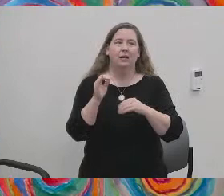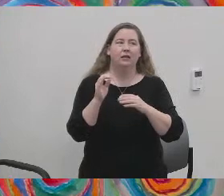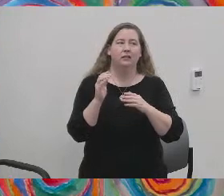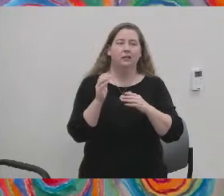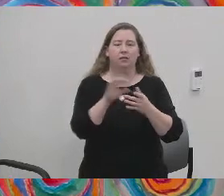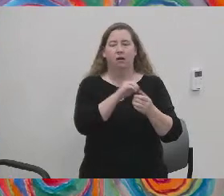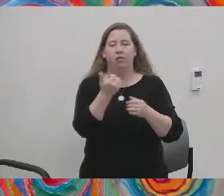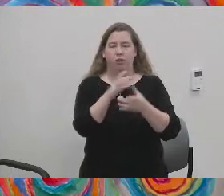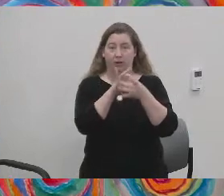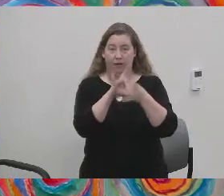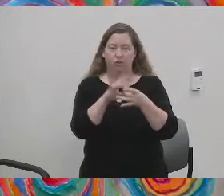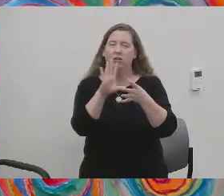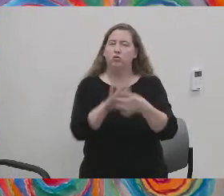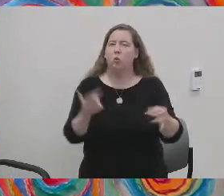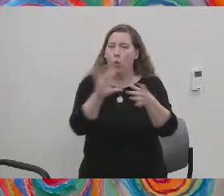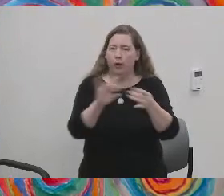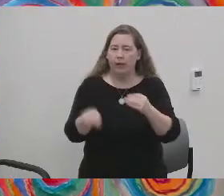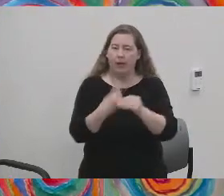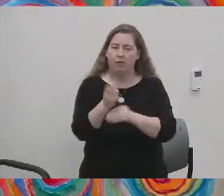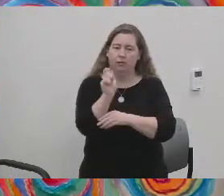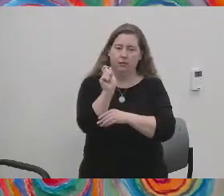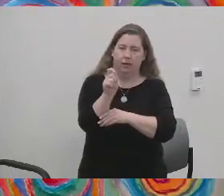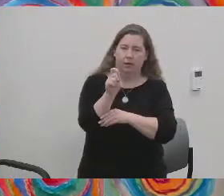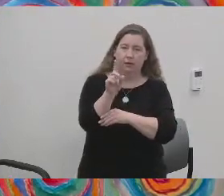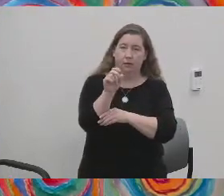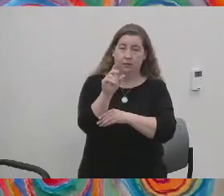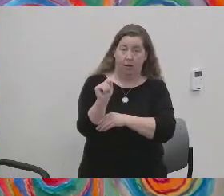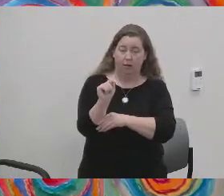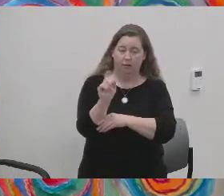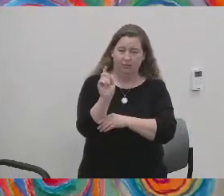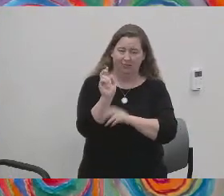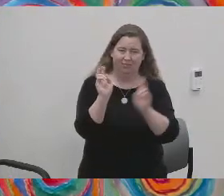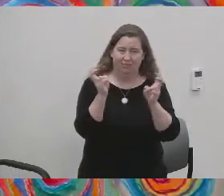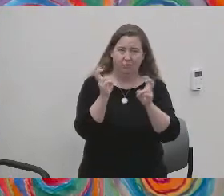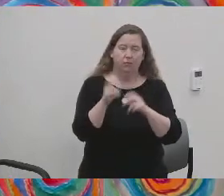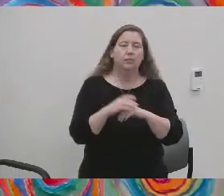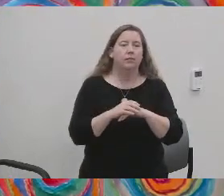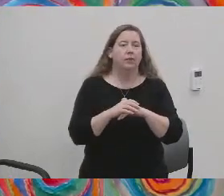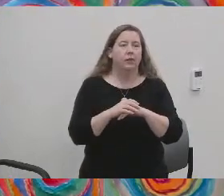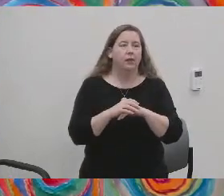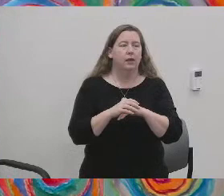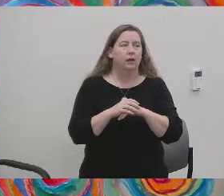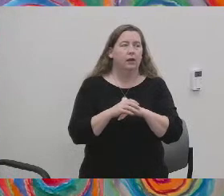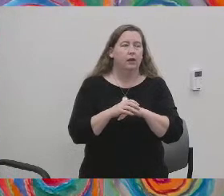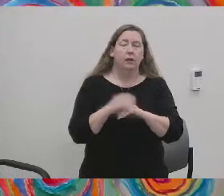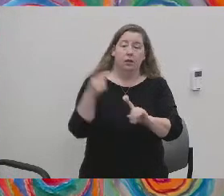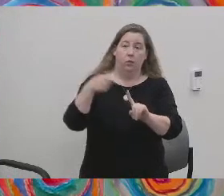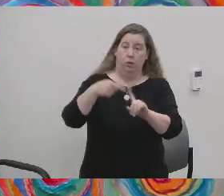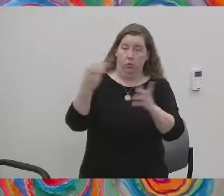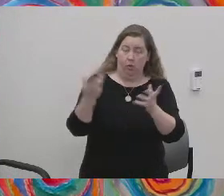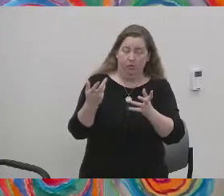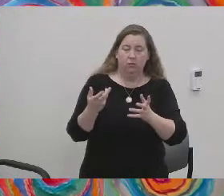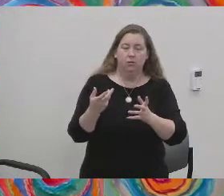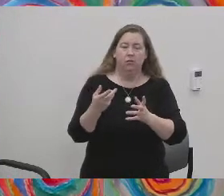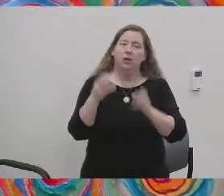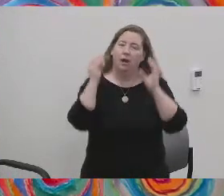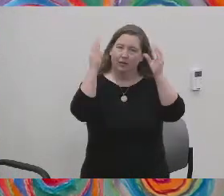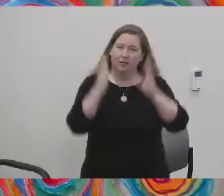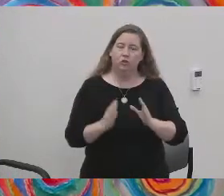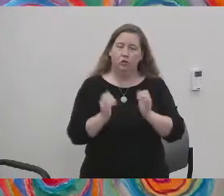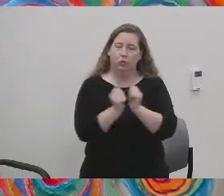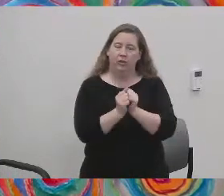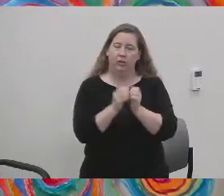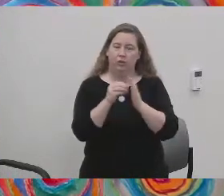connection, and that's the story of the dot. And in this story of the dot, it's about a teacher with a very doubtful